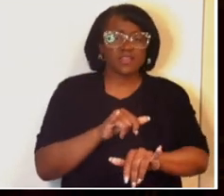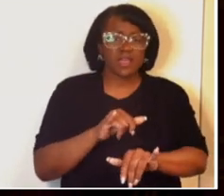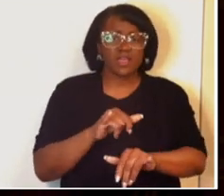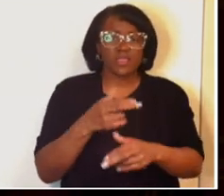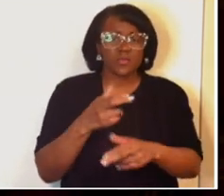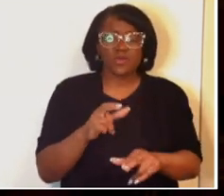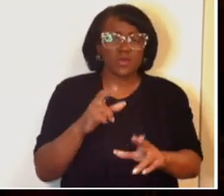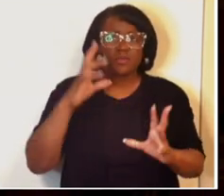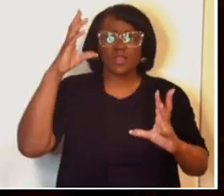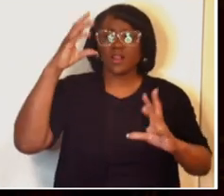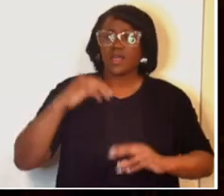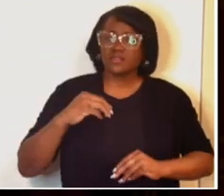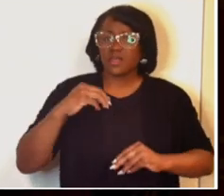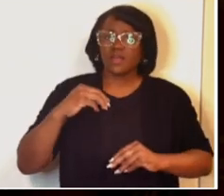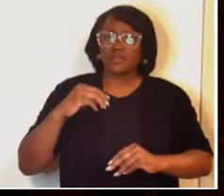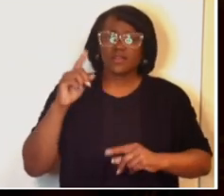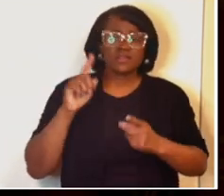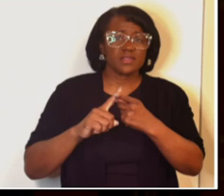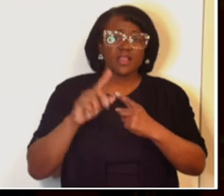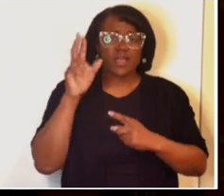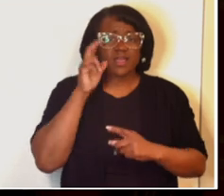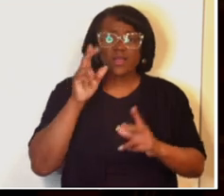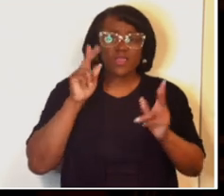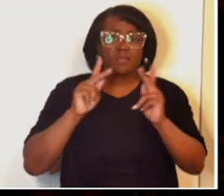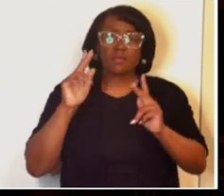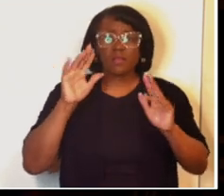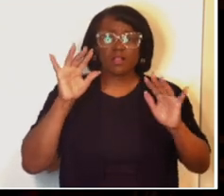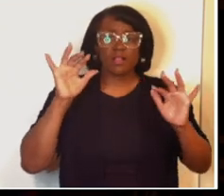voices and laughter and joy from the front room fade out.